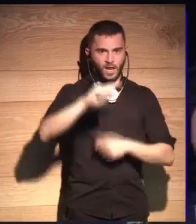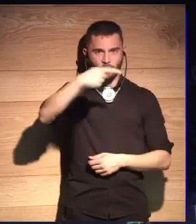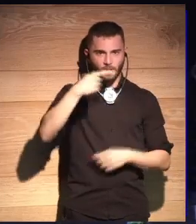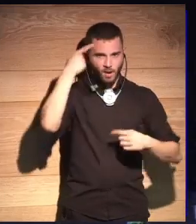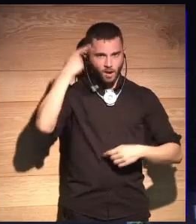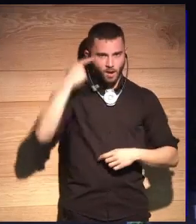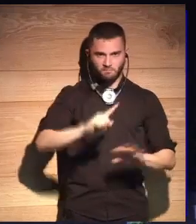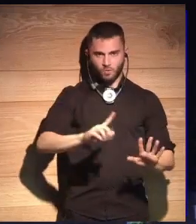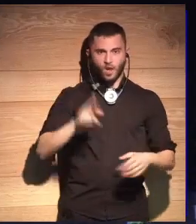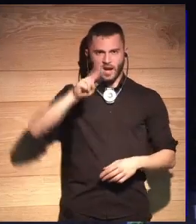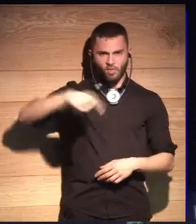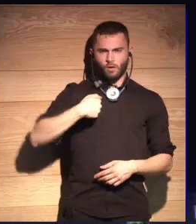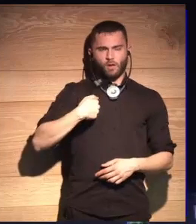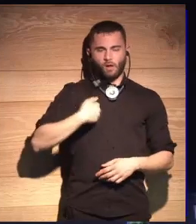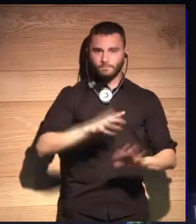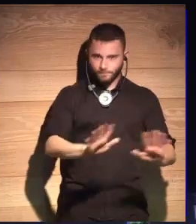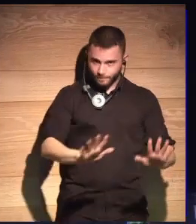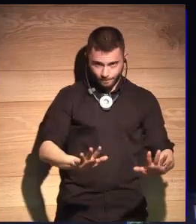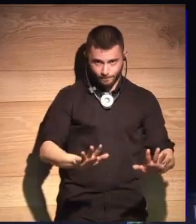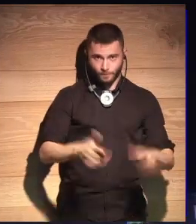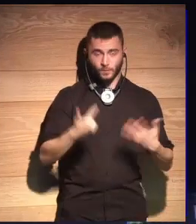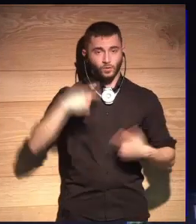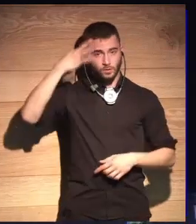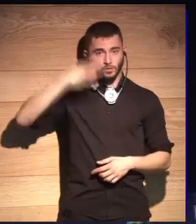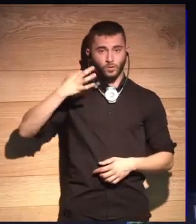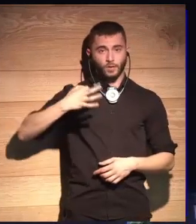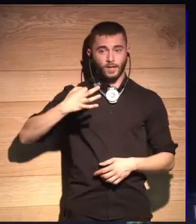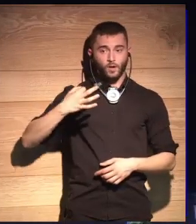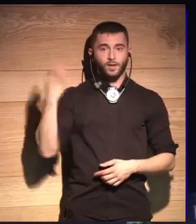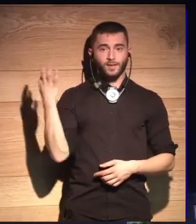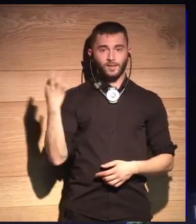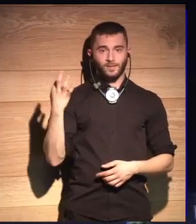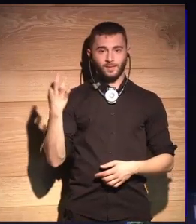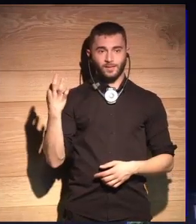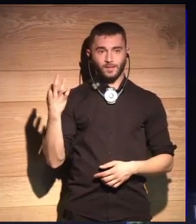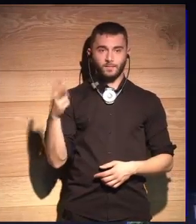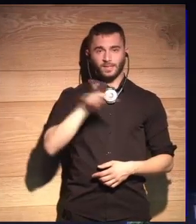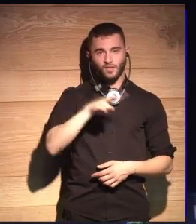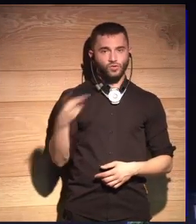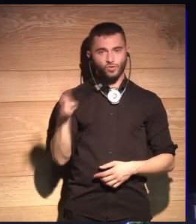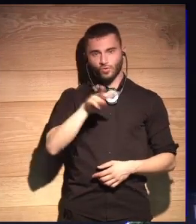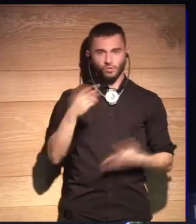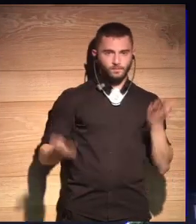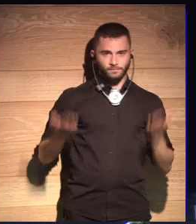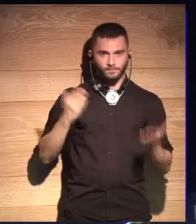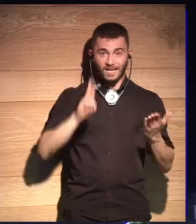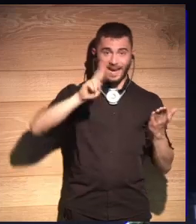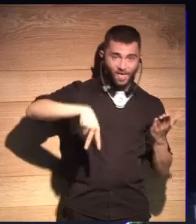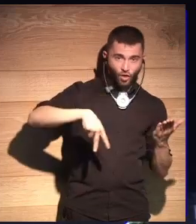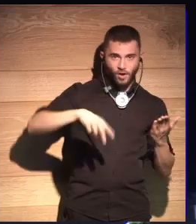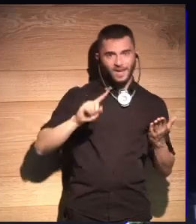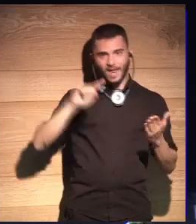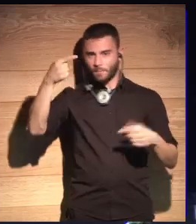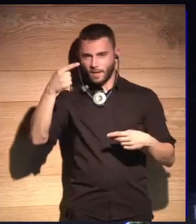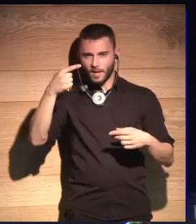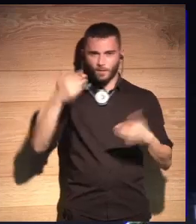some way, there is a trade-off between these two things, and that requires an element of self-regulation. As far as the actual markets that, I